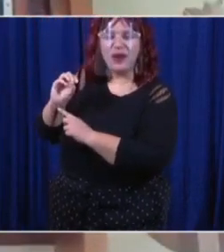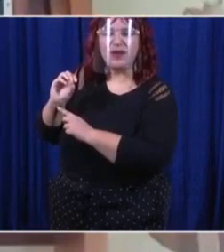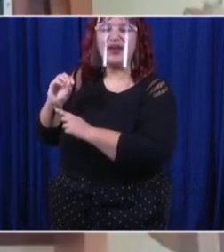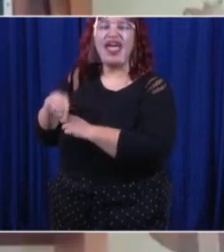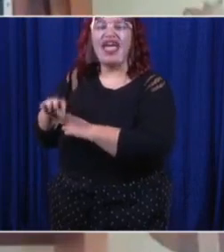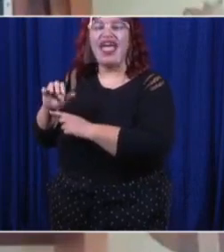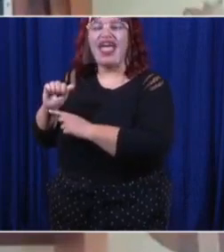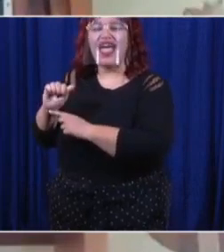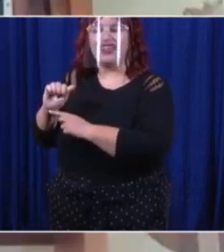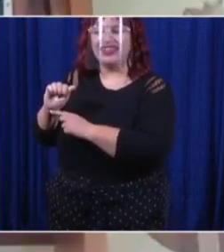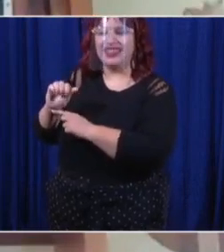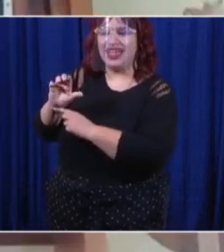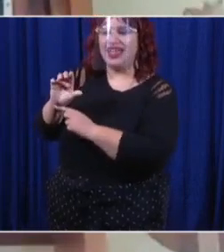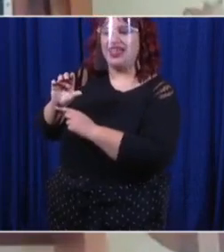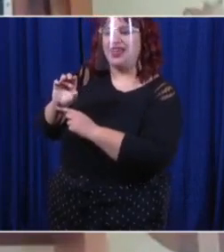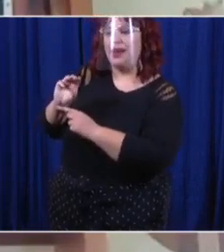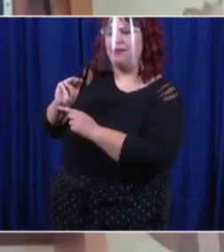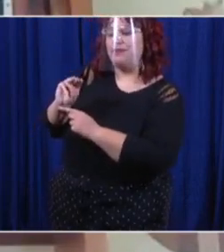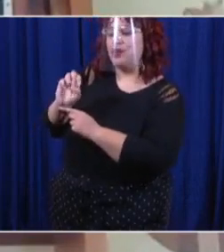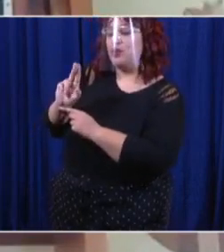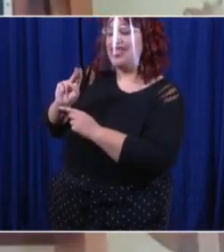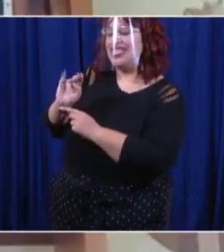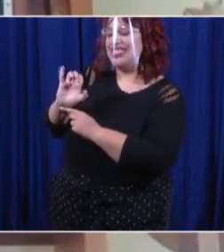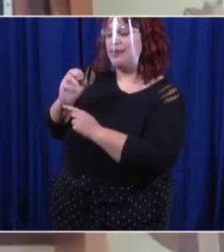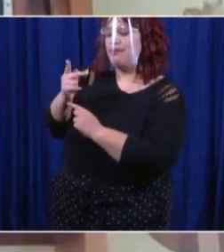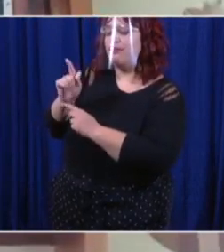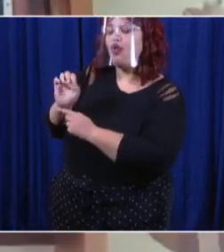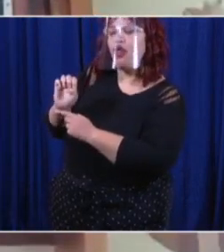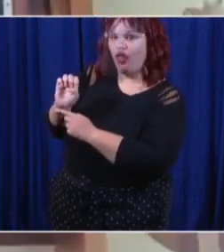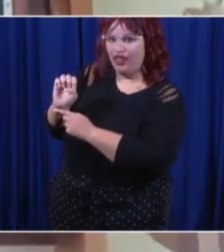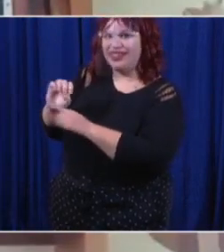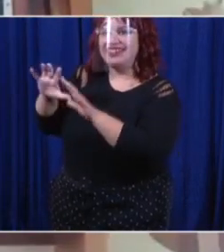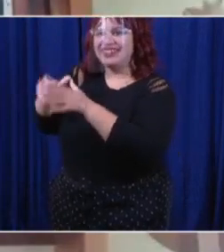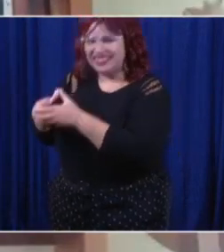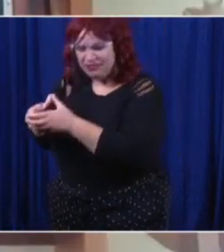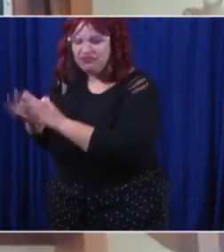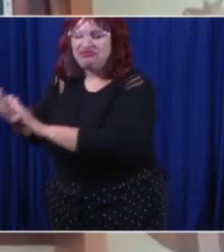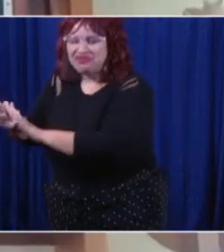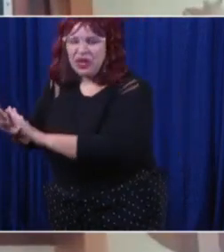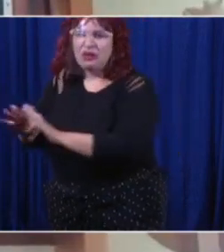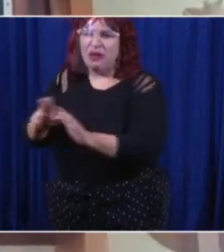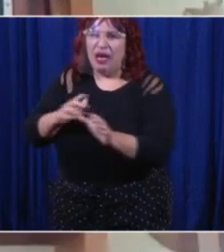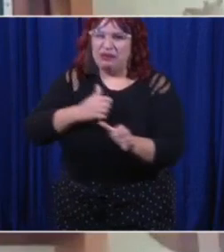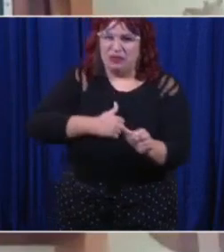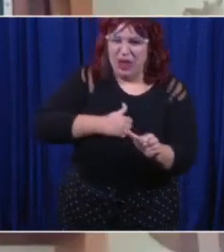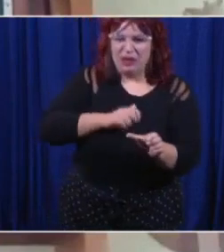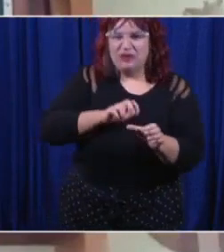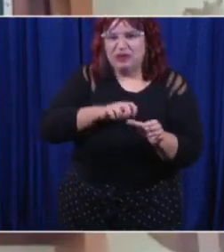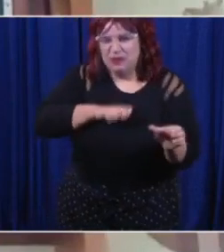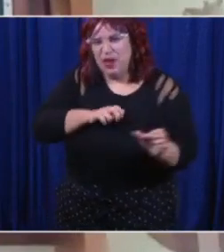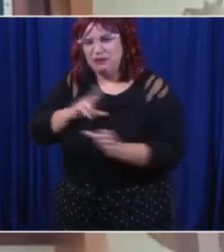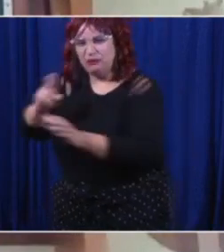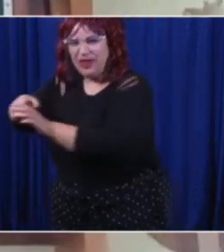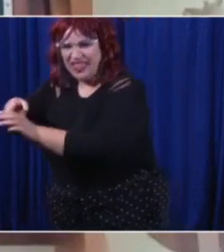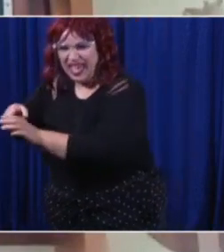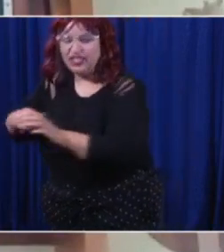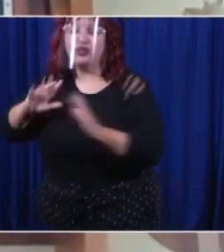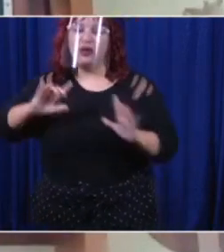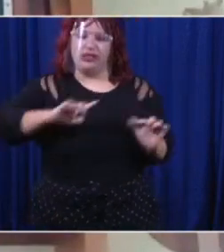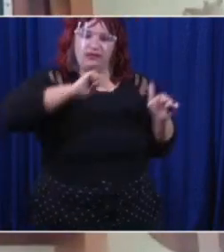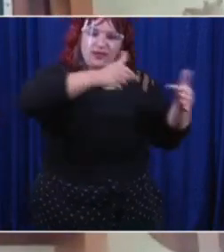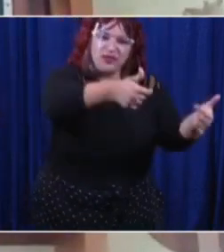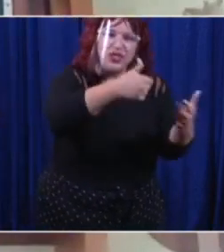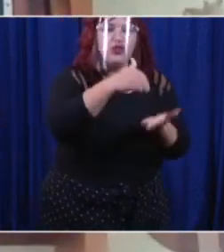let me turn the floor over first to Dr. Vanderhoff, and then we'll go through the other doctors who